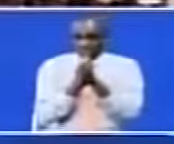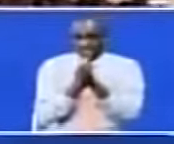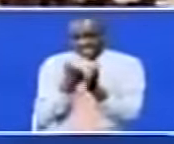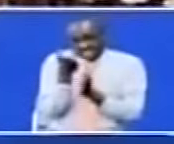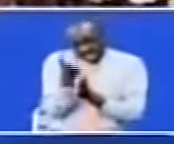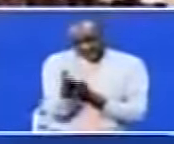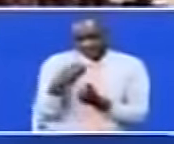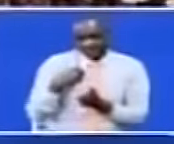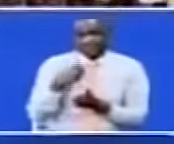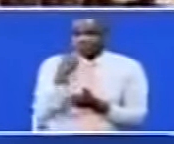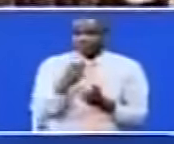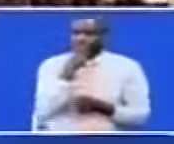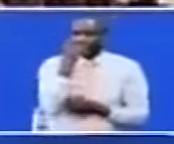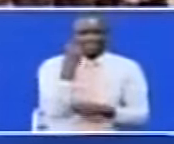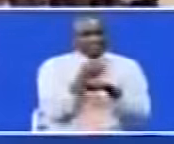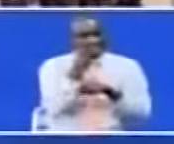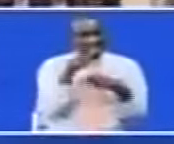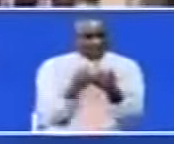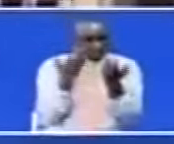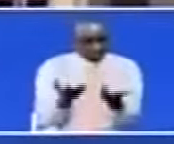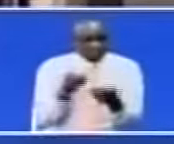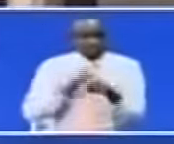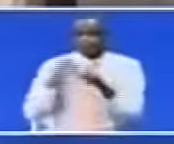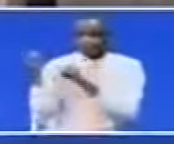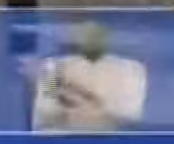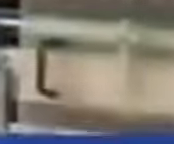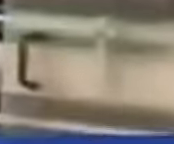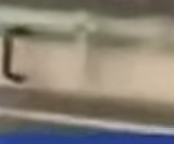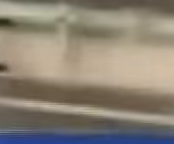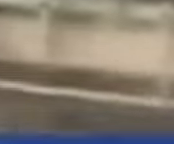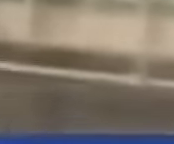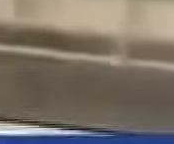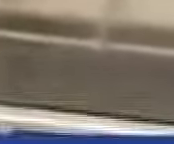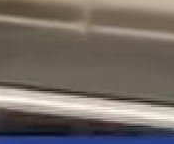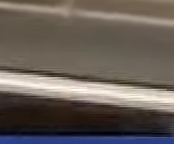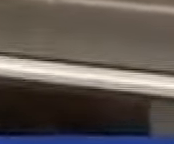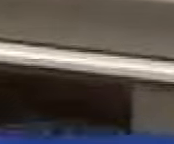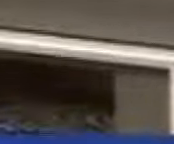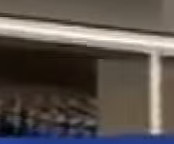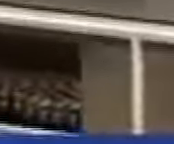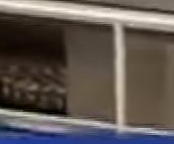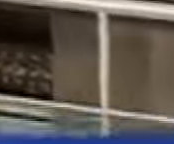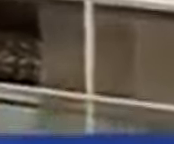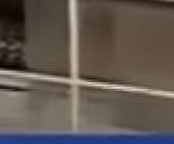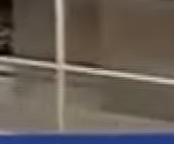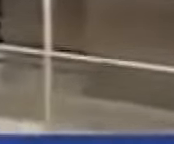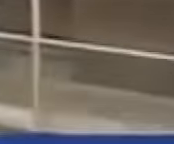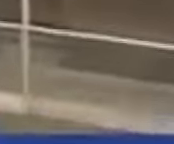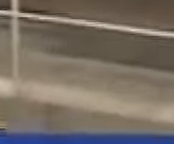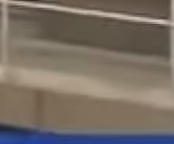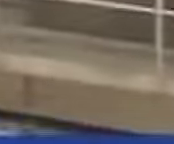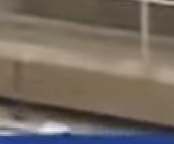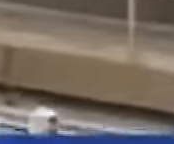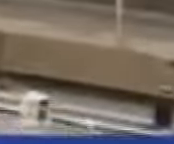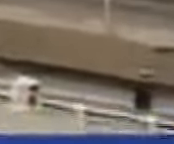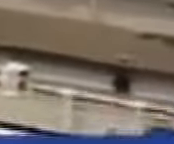crop had faced a slump in 2013 following the introduction of a 50% excise duty on Senator Keg, a low-cost